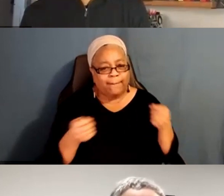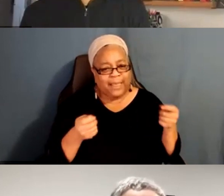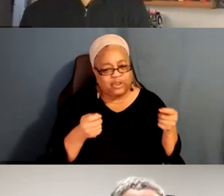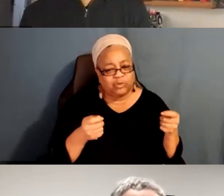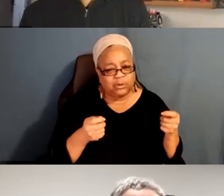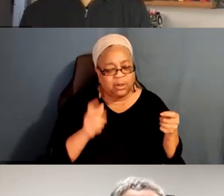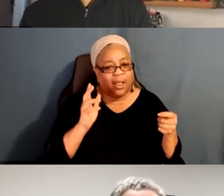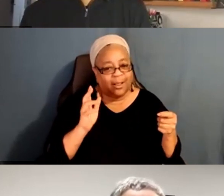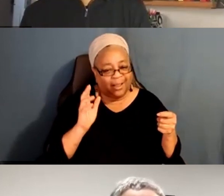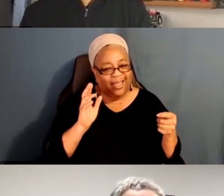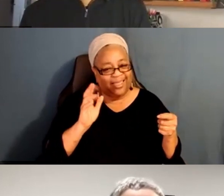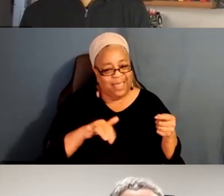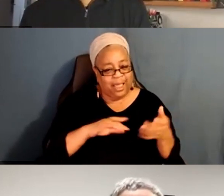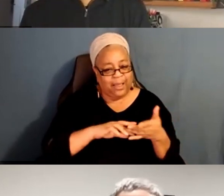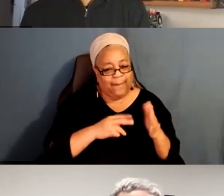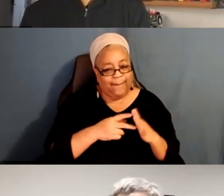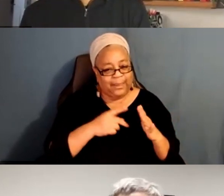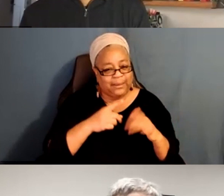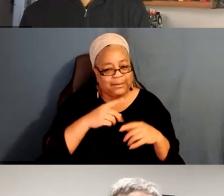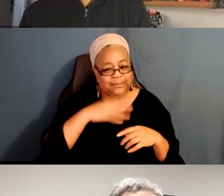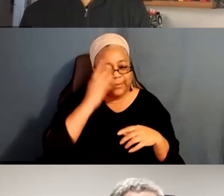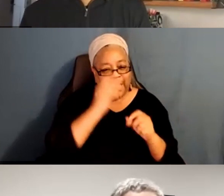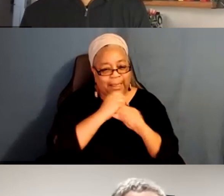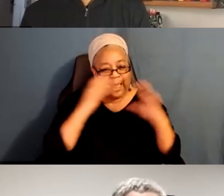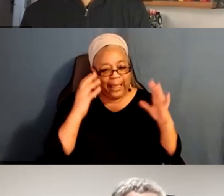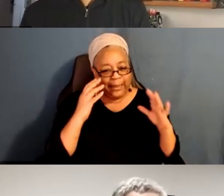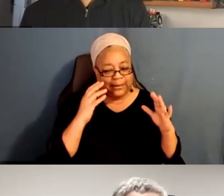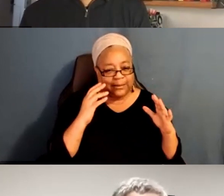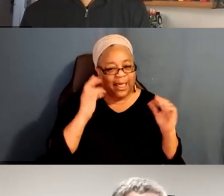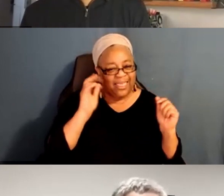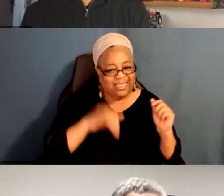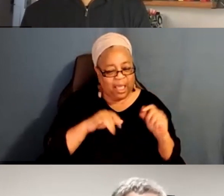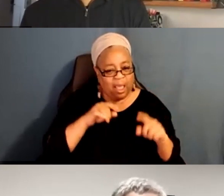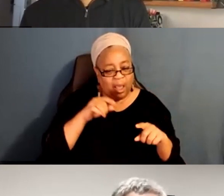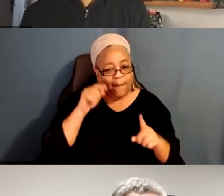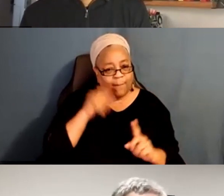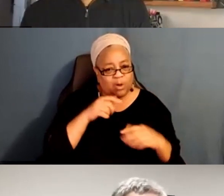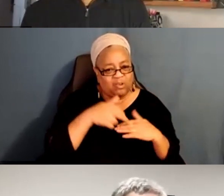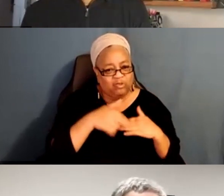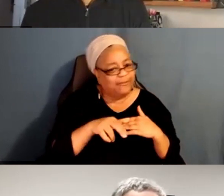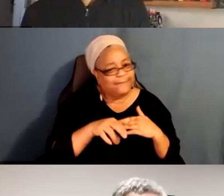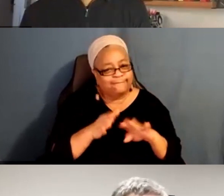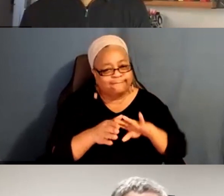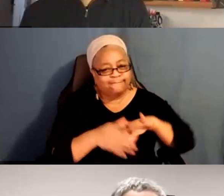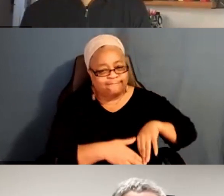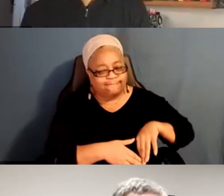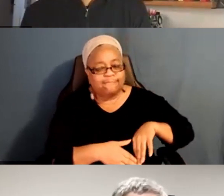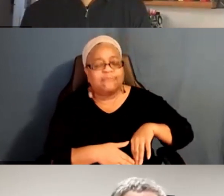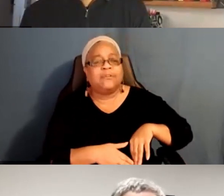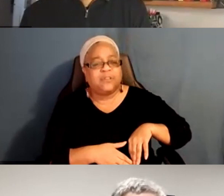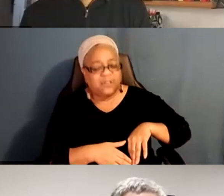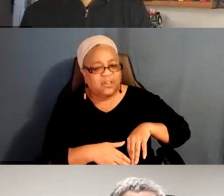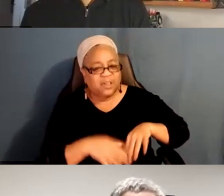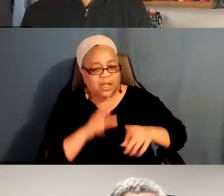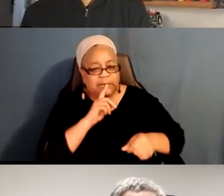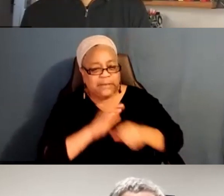mastery as our point of reference, and instead dedicate ourselves to attunement? I think that is what artists